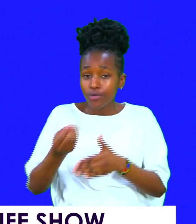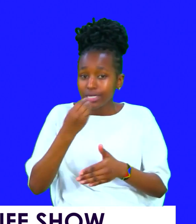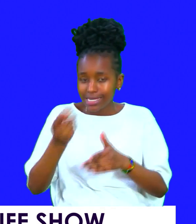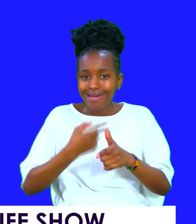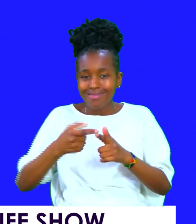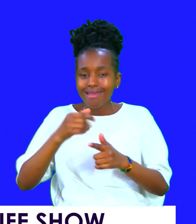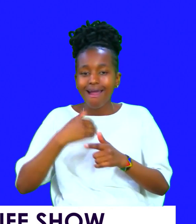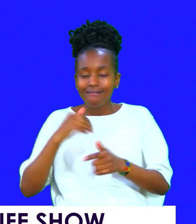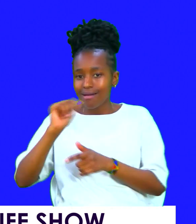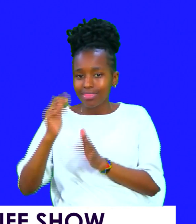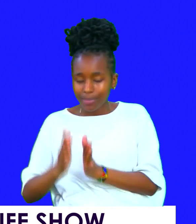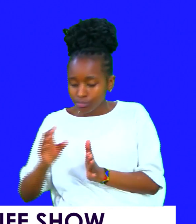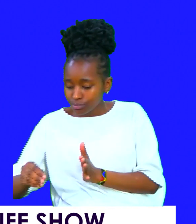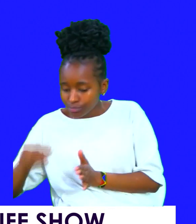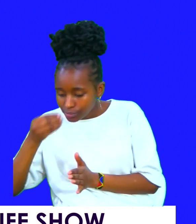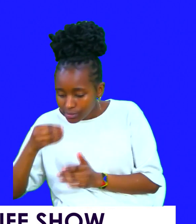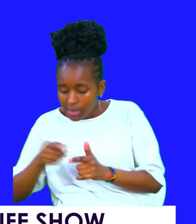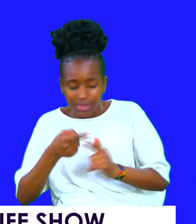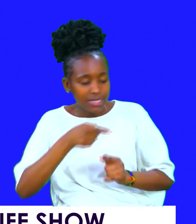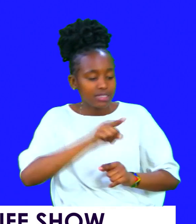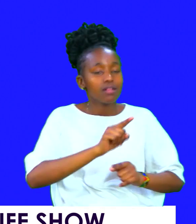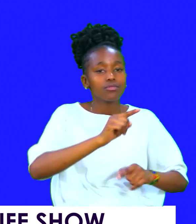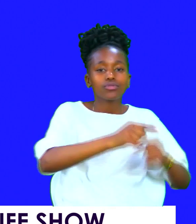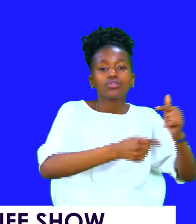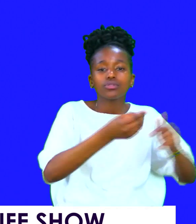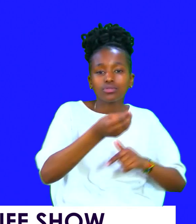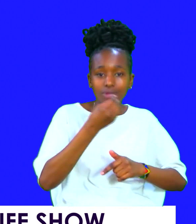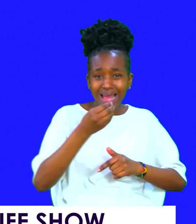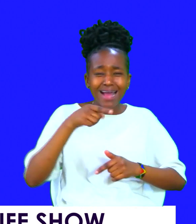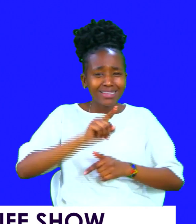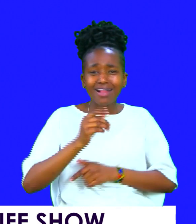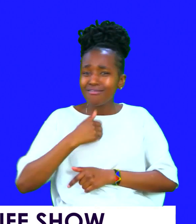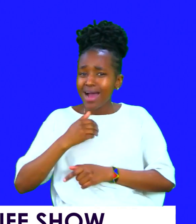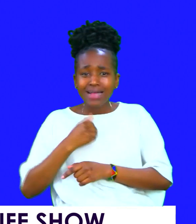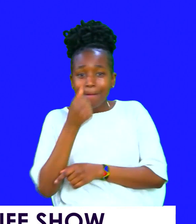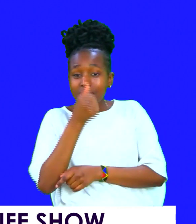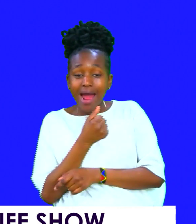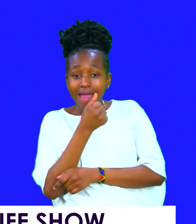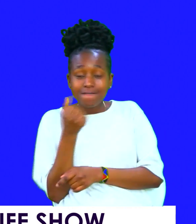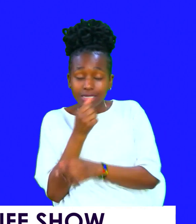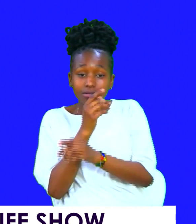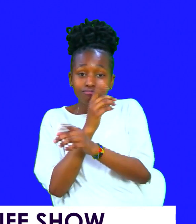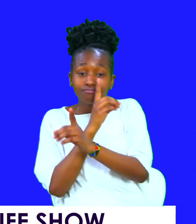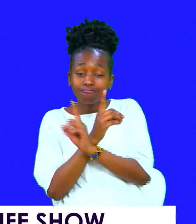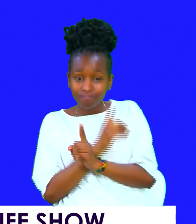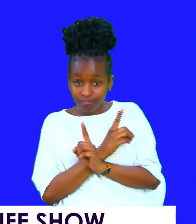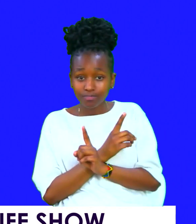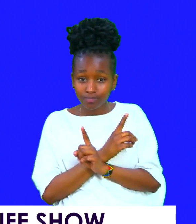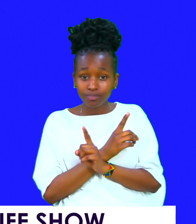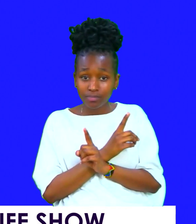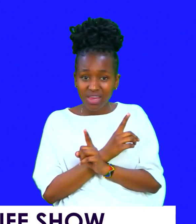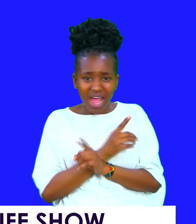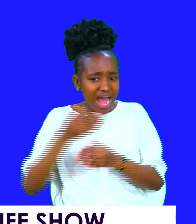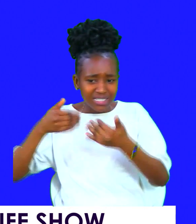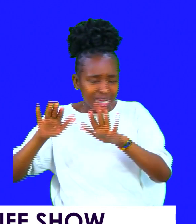This man even has his own private security beyond the army, just so that he may be